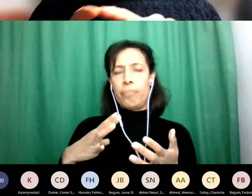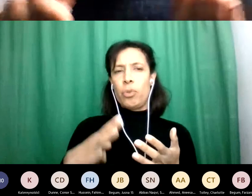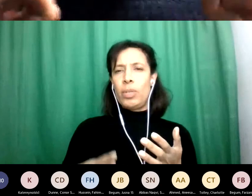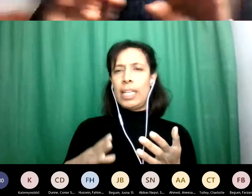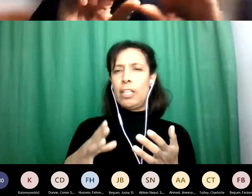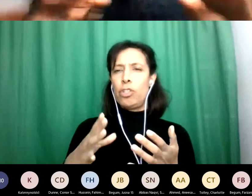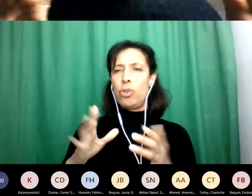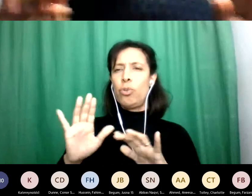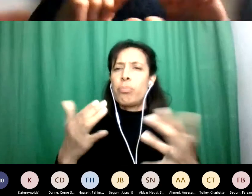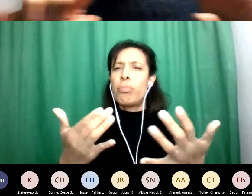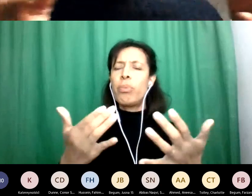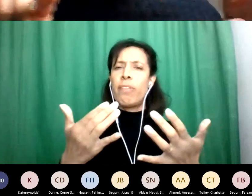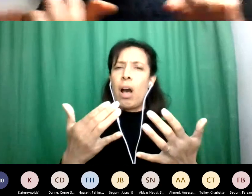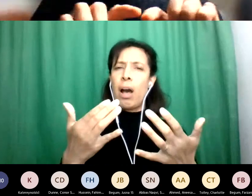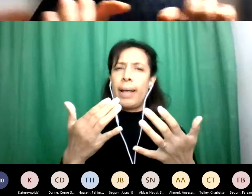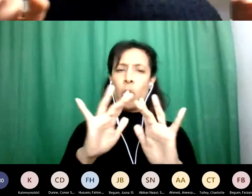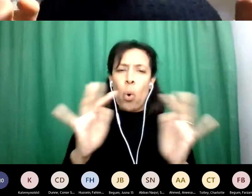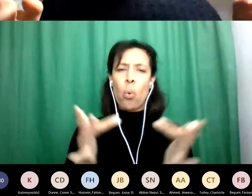URL. That's the